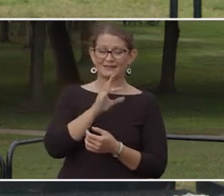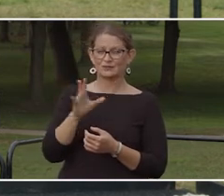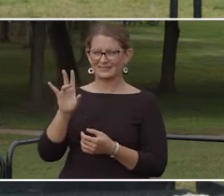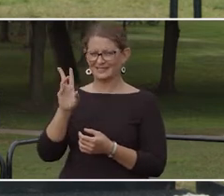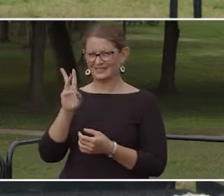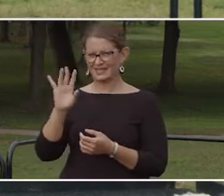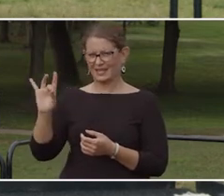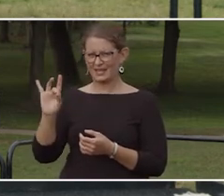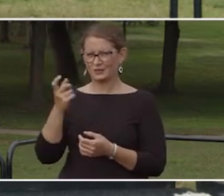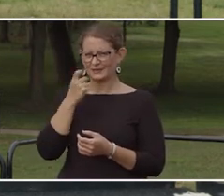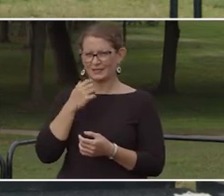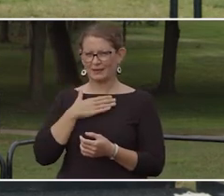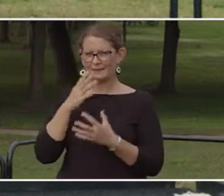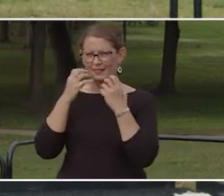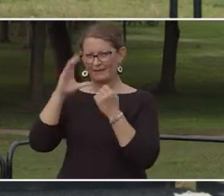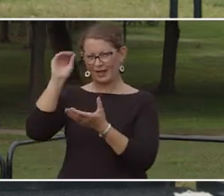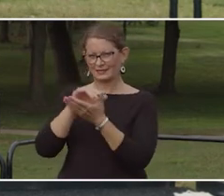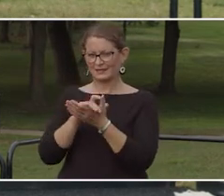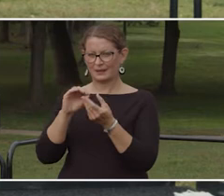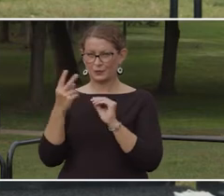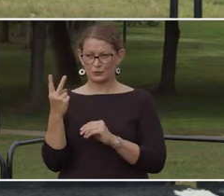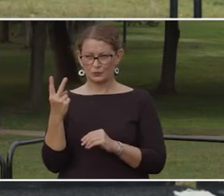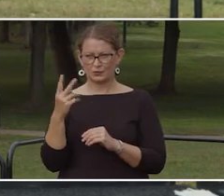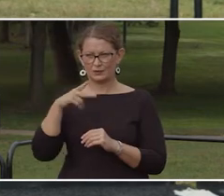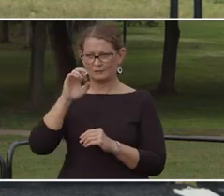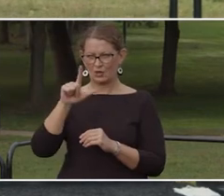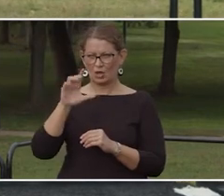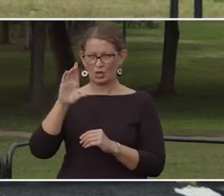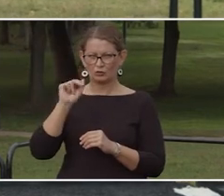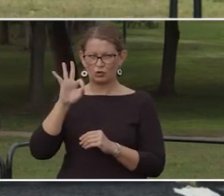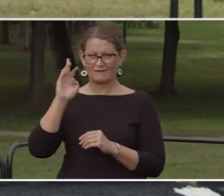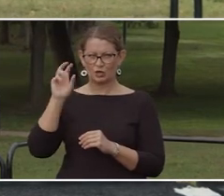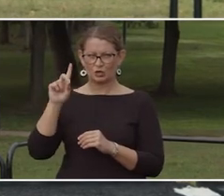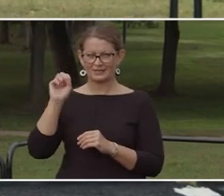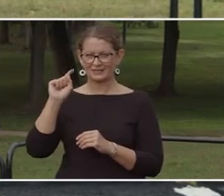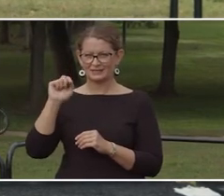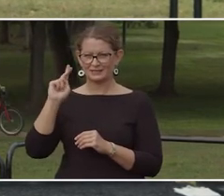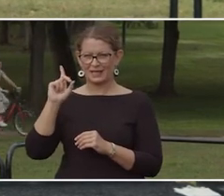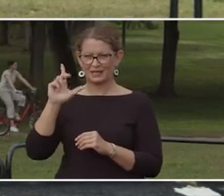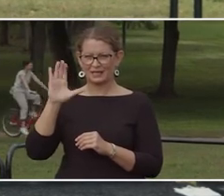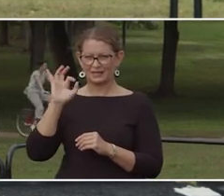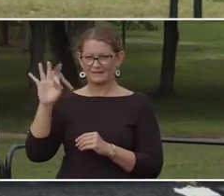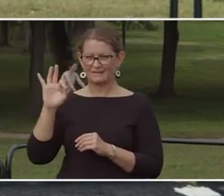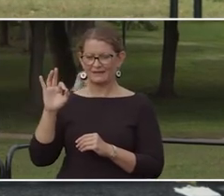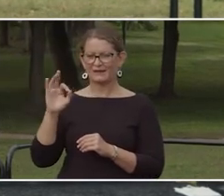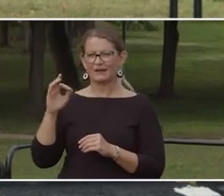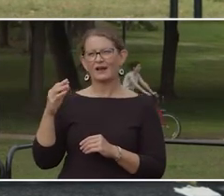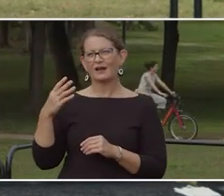and recently my beloved husband, number two, Paul Crawford Stancliffe, and fellow volunteer,